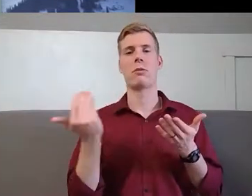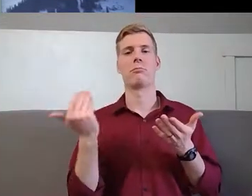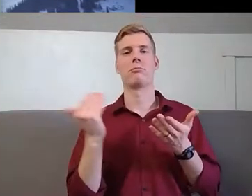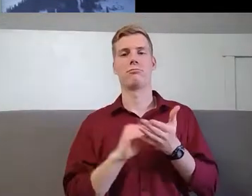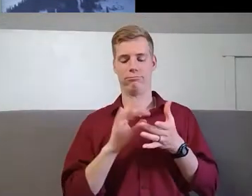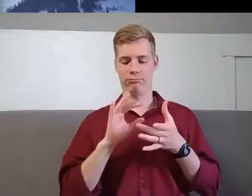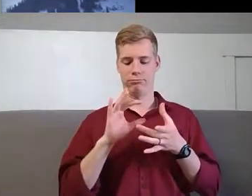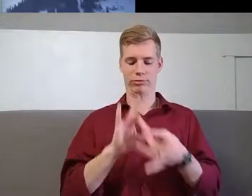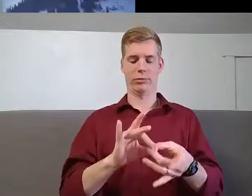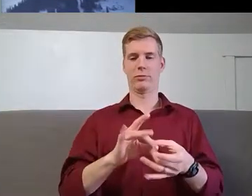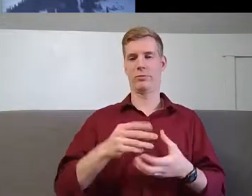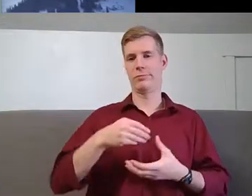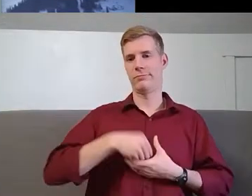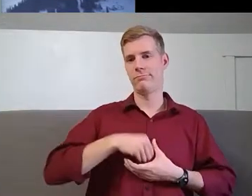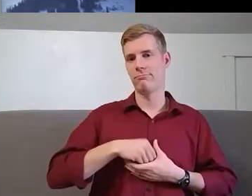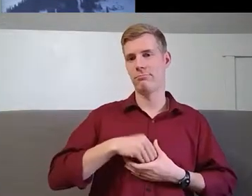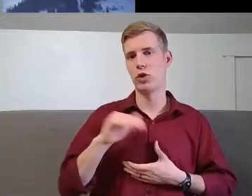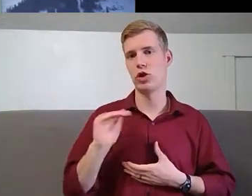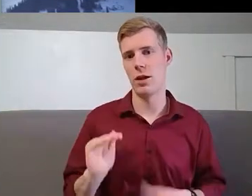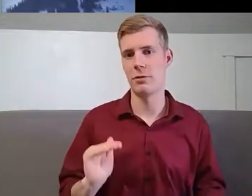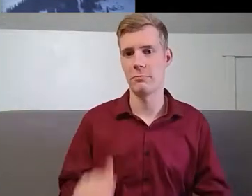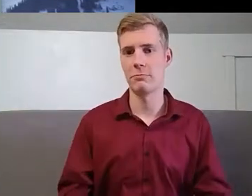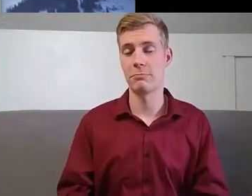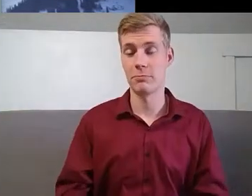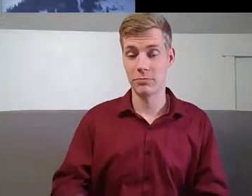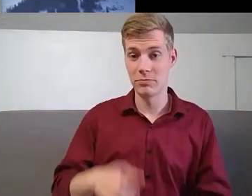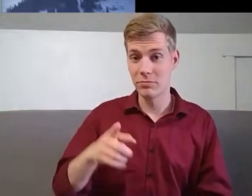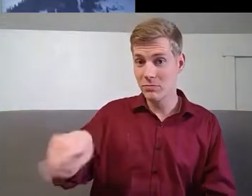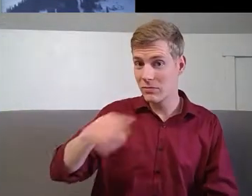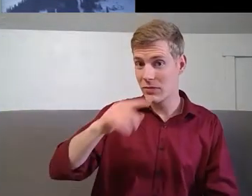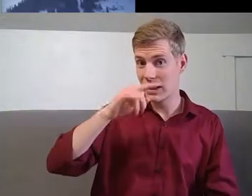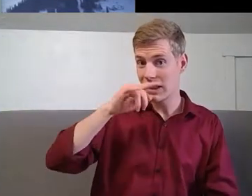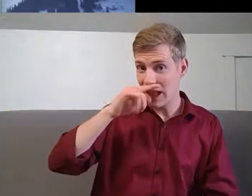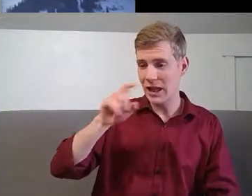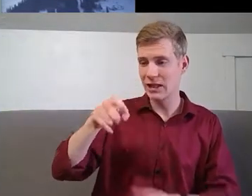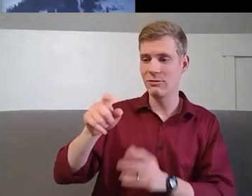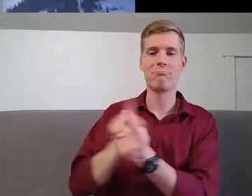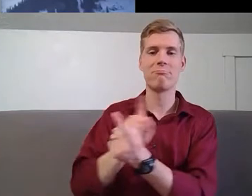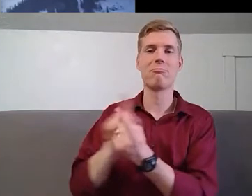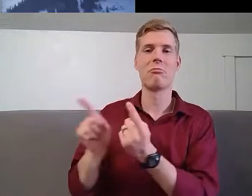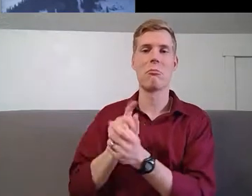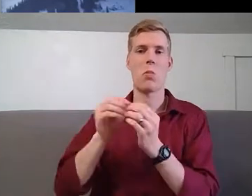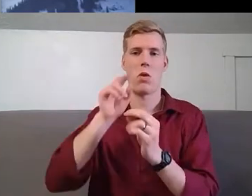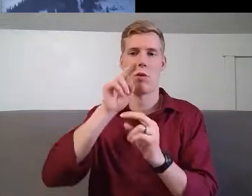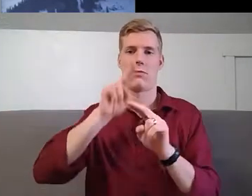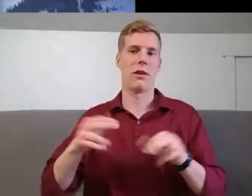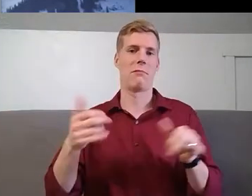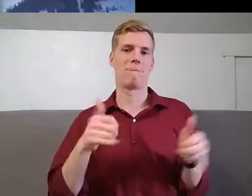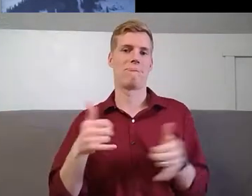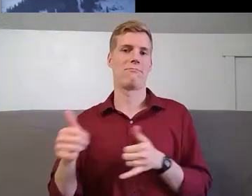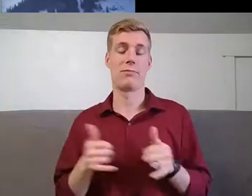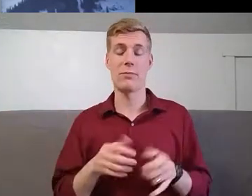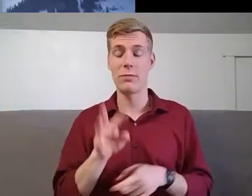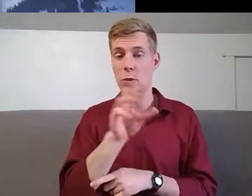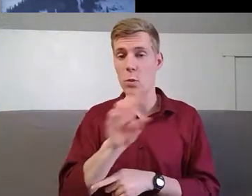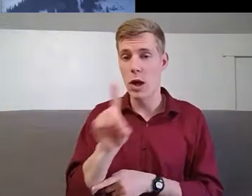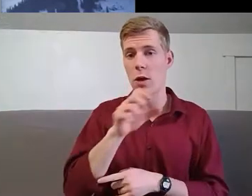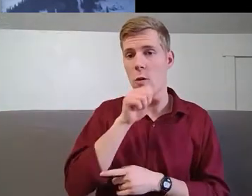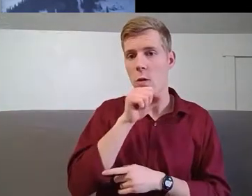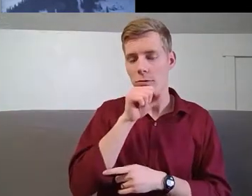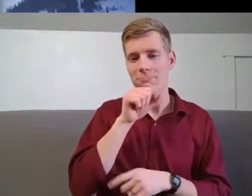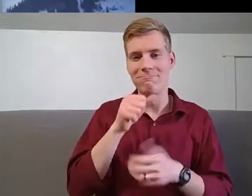to our inner child. Our children need some interaction that's a little bit more playful. So wild orange can help us with